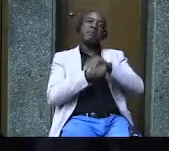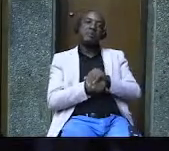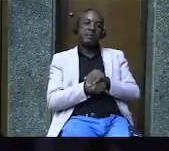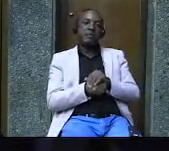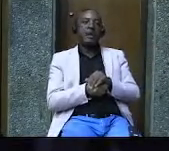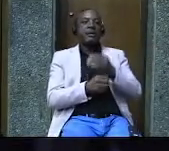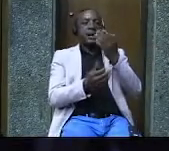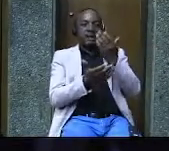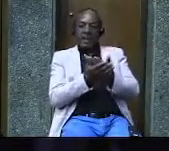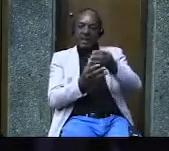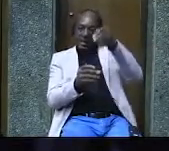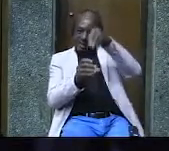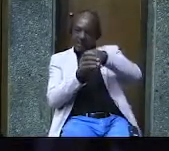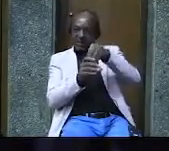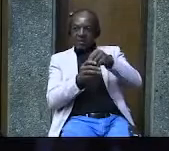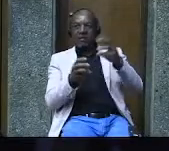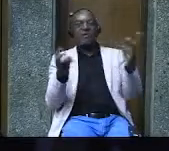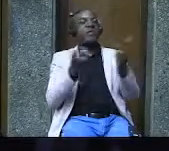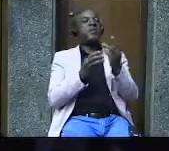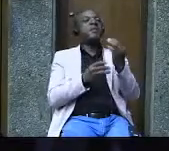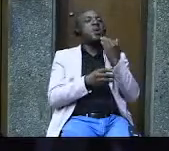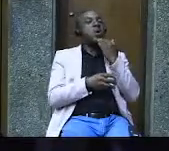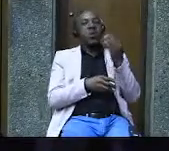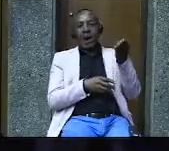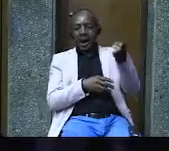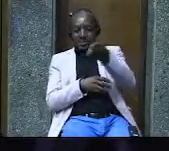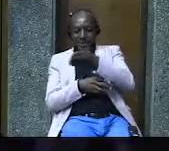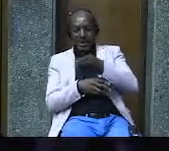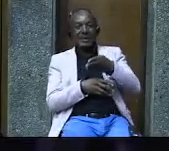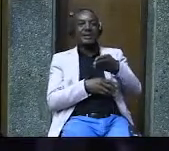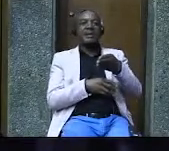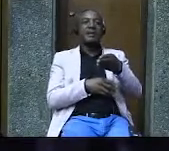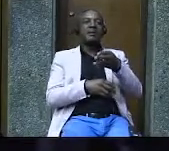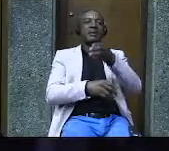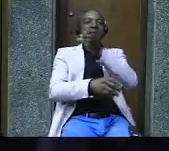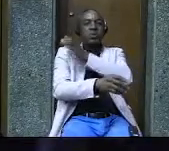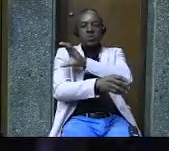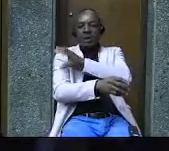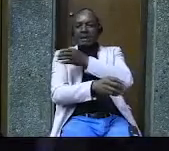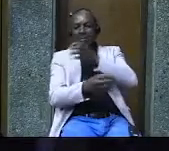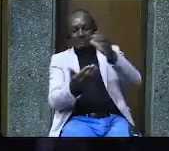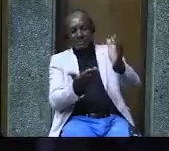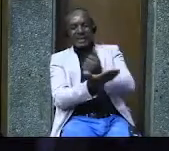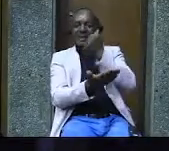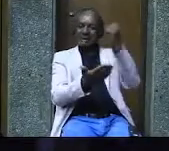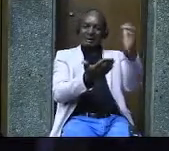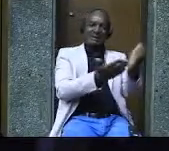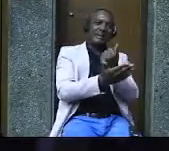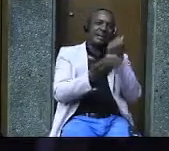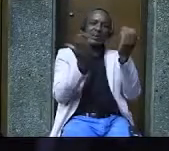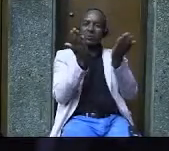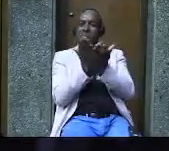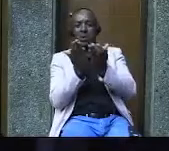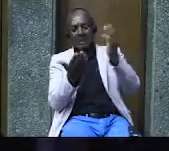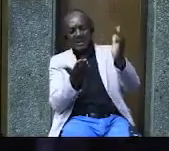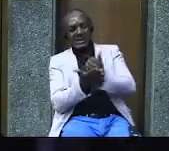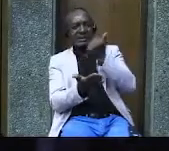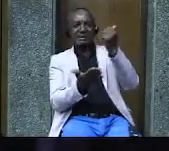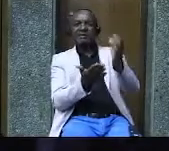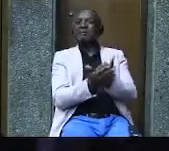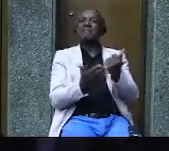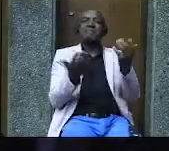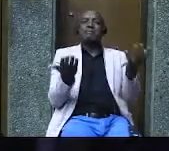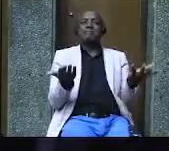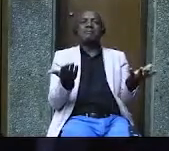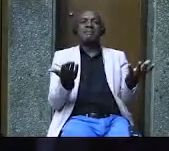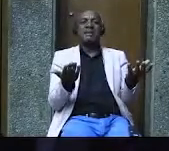batho already ba tletseng ba occupyile di clinic ba occupyile di kolo ba occupyile di dumping site